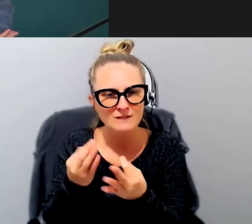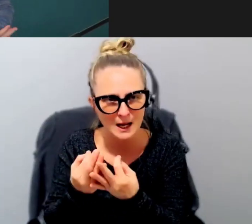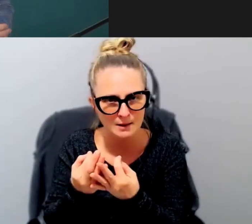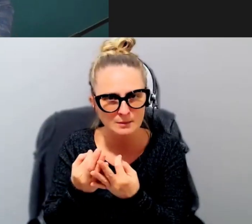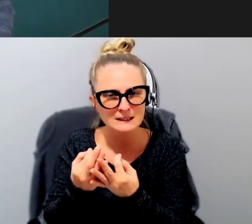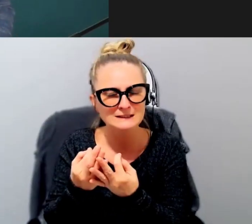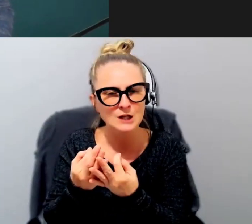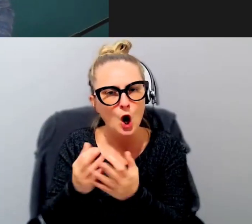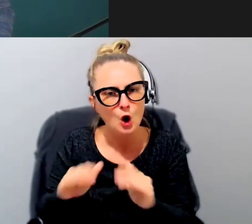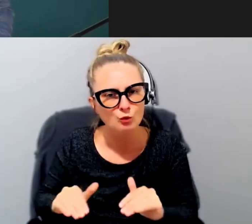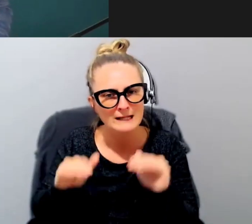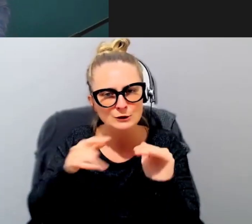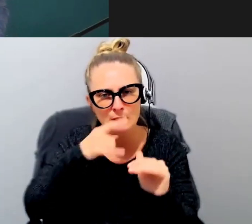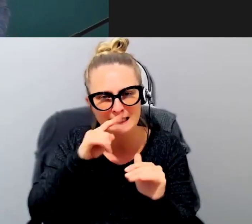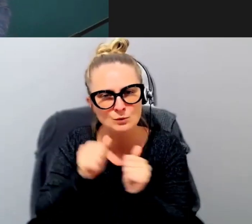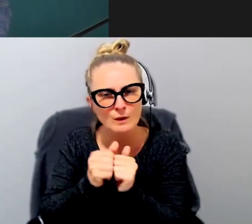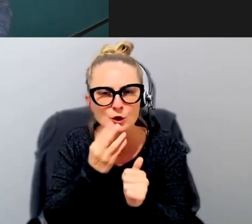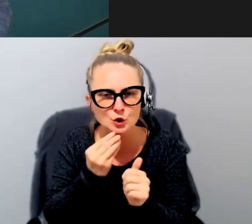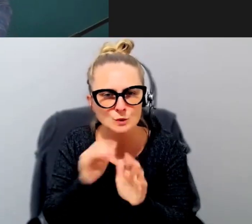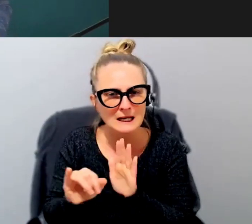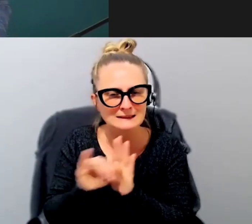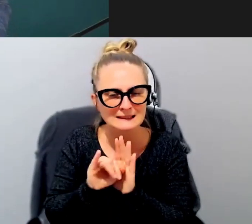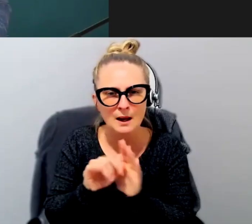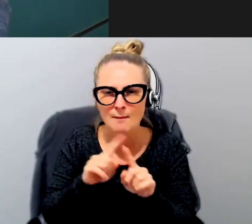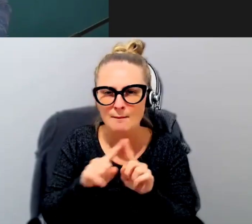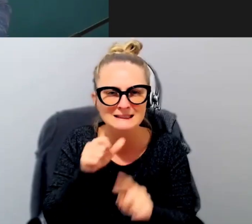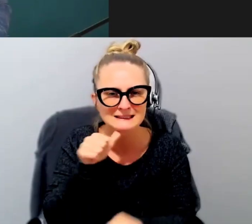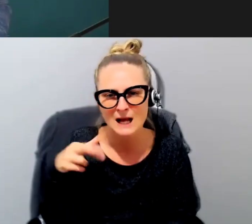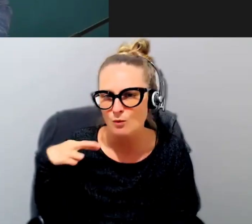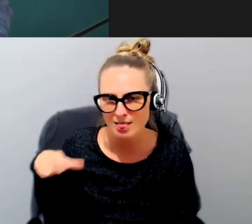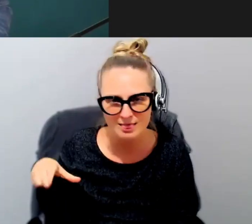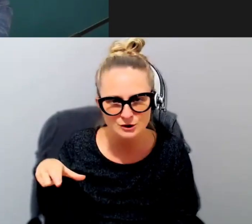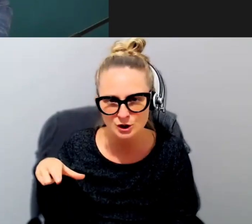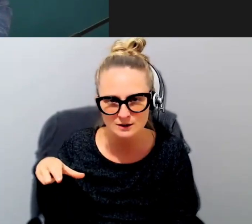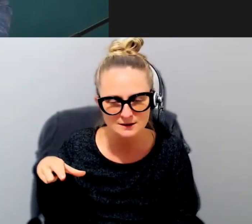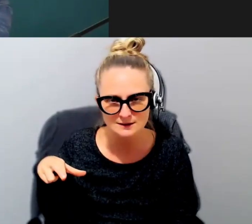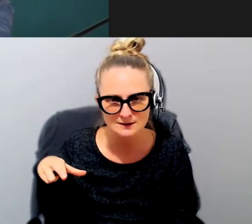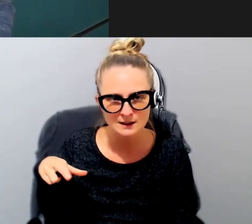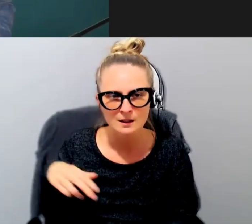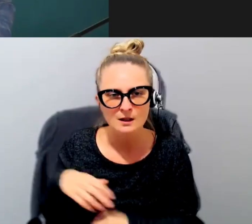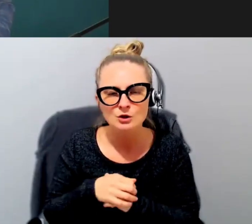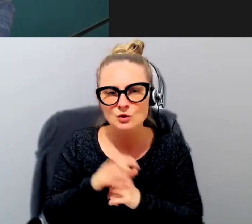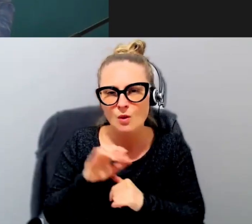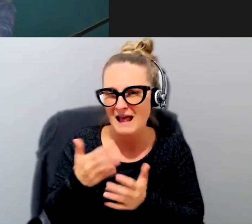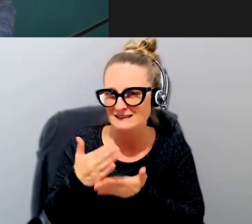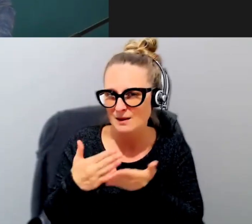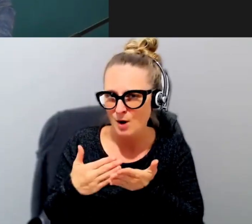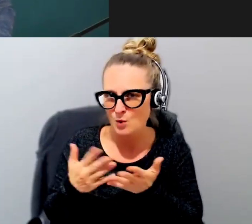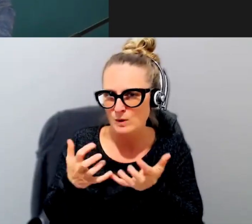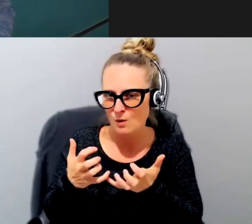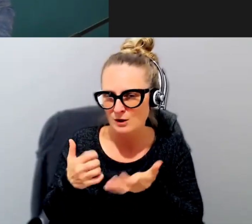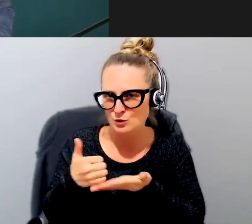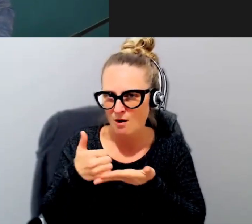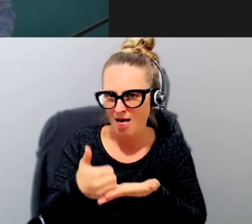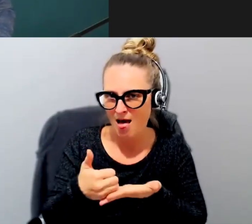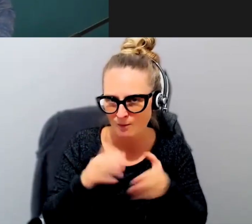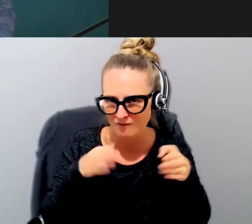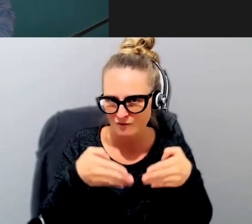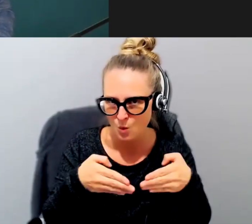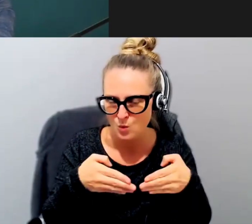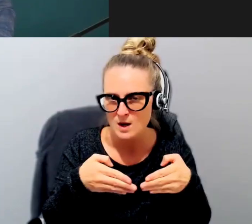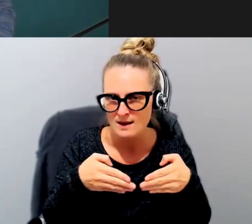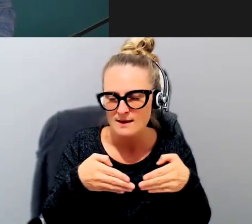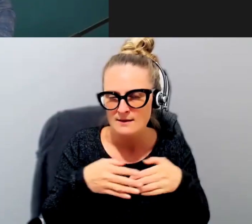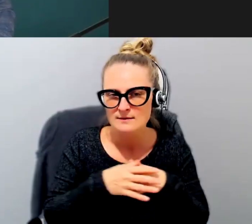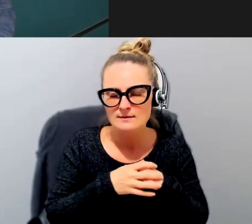identity. But it's not a religious identity. So that's the piece that we want to help people serve, which